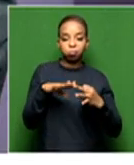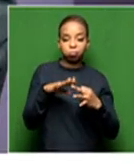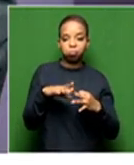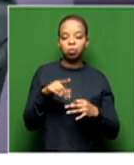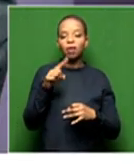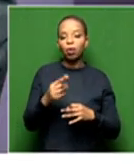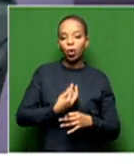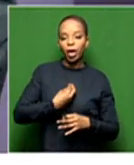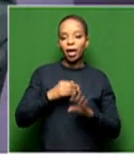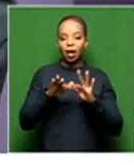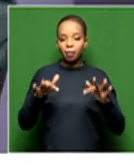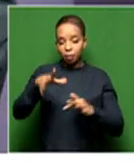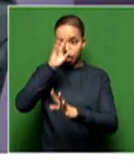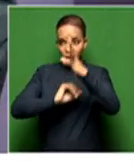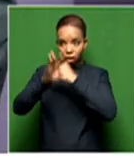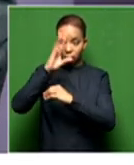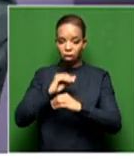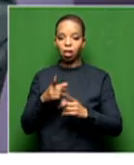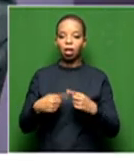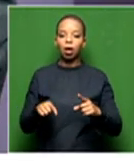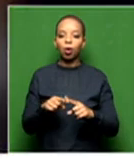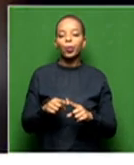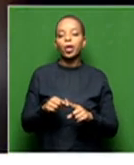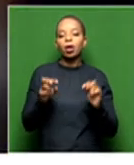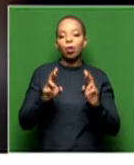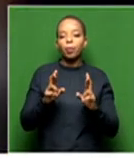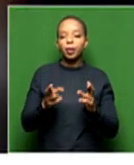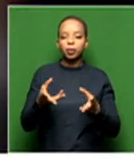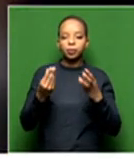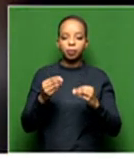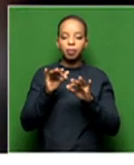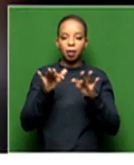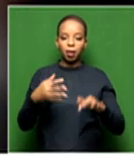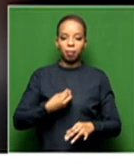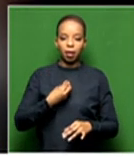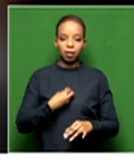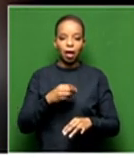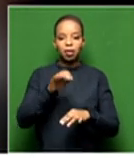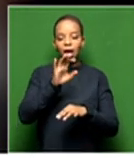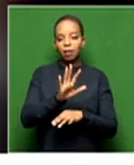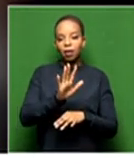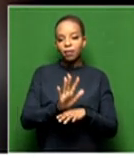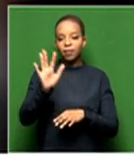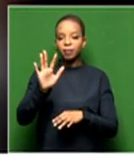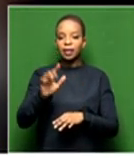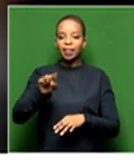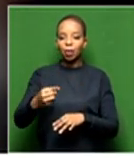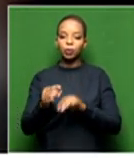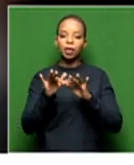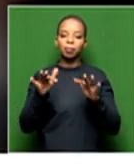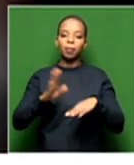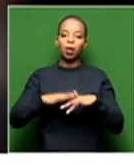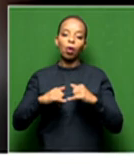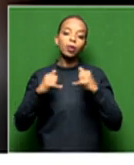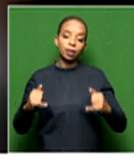we hope to reach between 5 and 15,000 young people through that aspect of the show. So this year, the online platform that